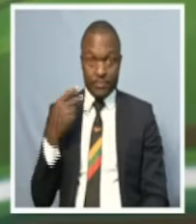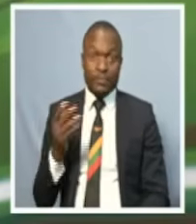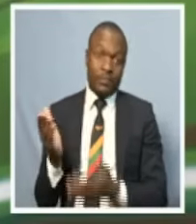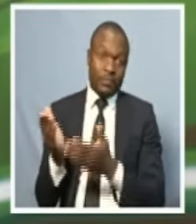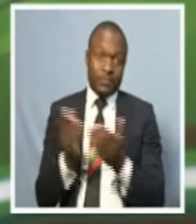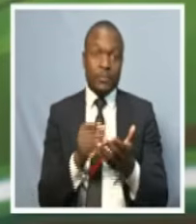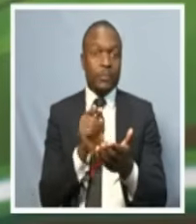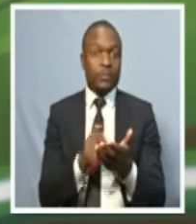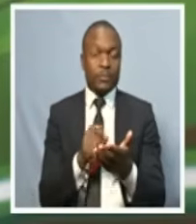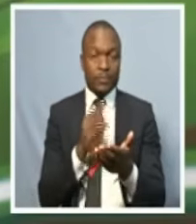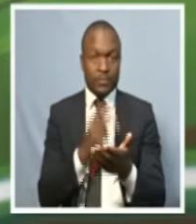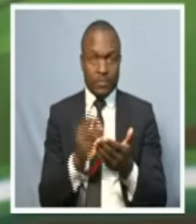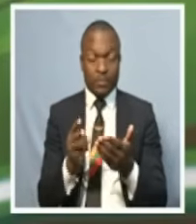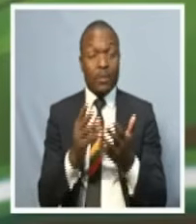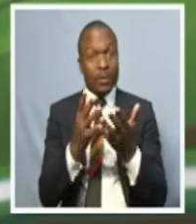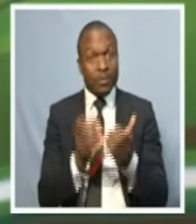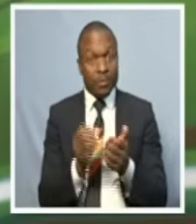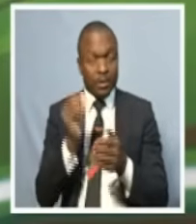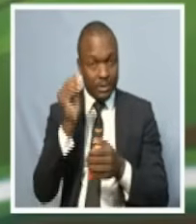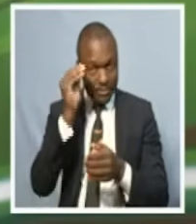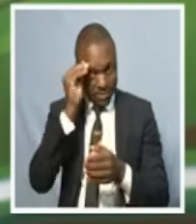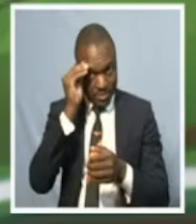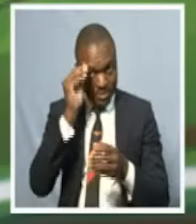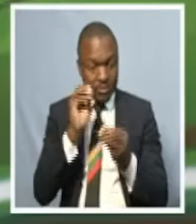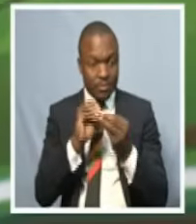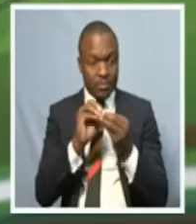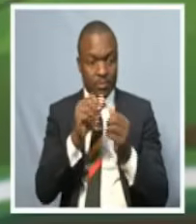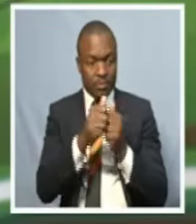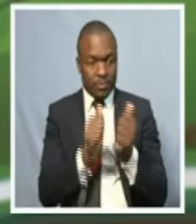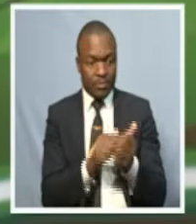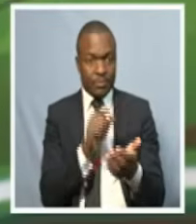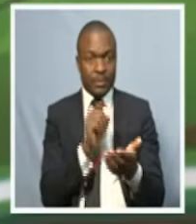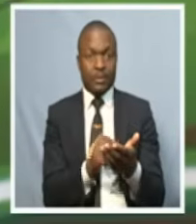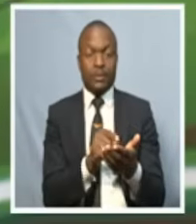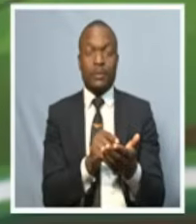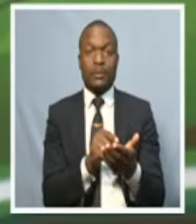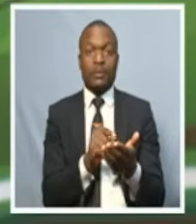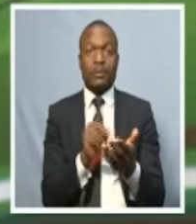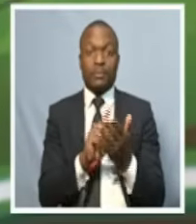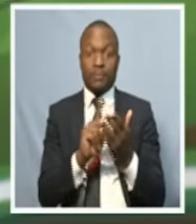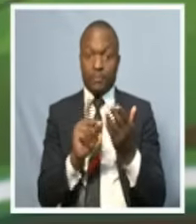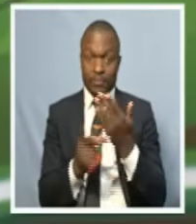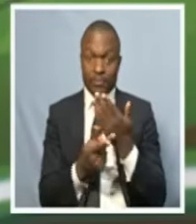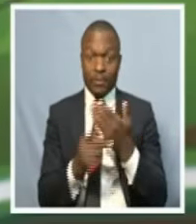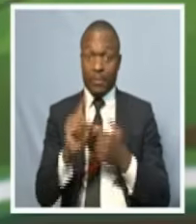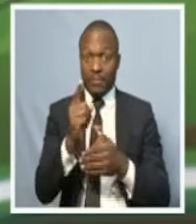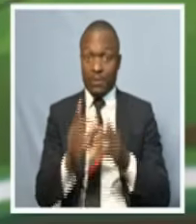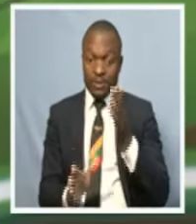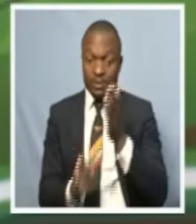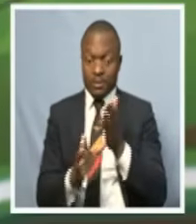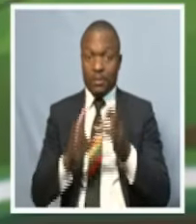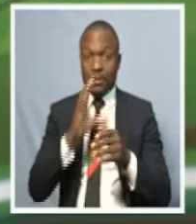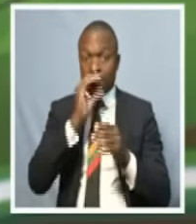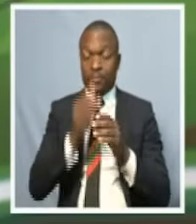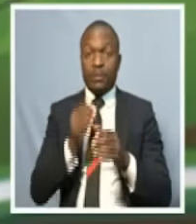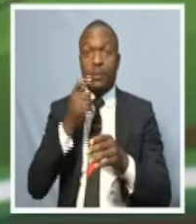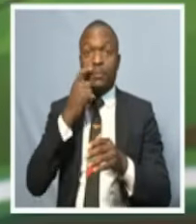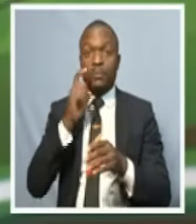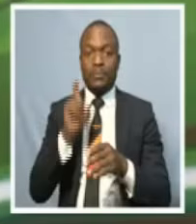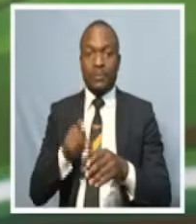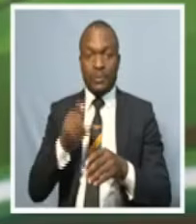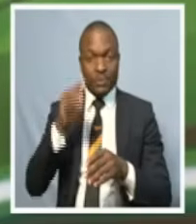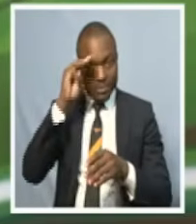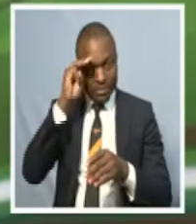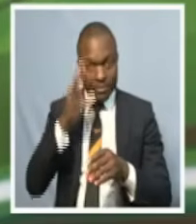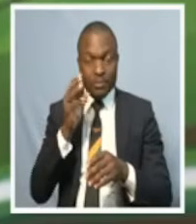of Parliament, he really wanted to find out more about this. And Madam First Deputy Speaker did direct the Minister